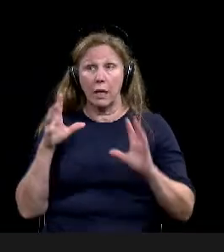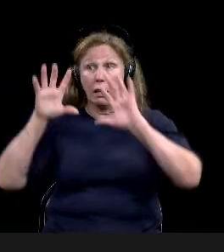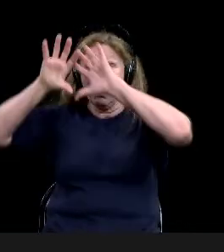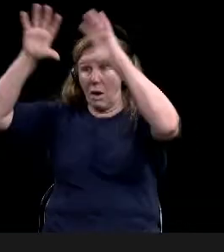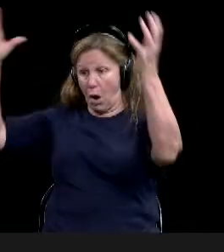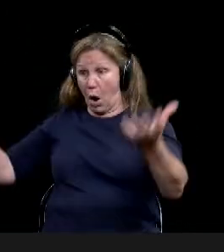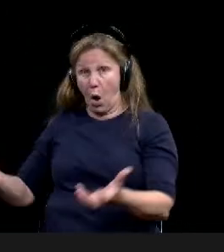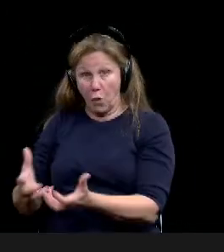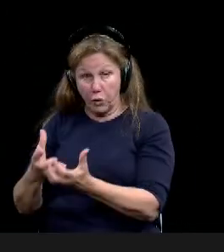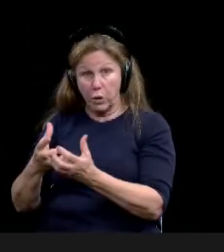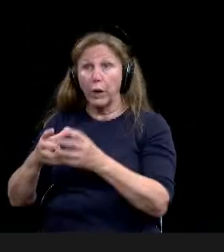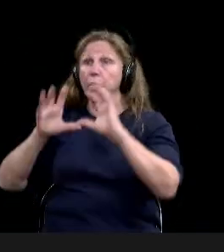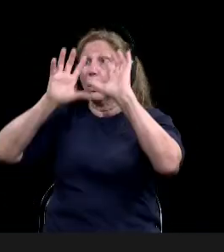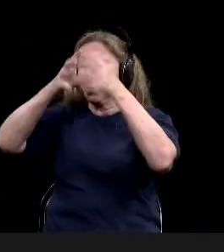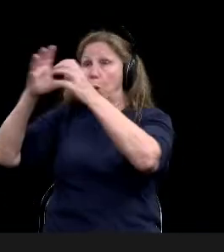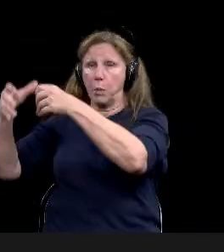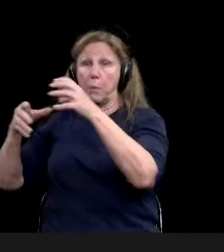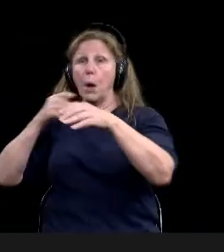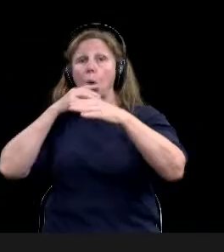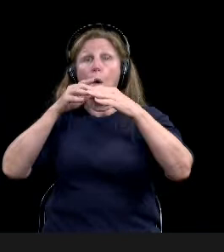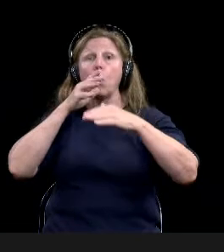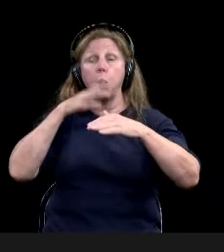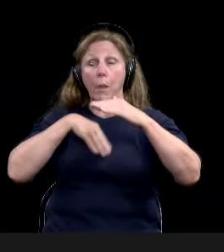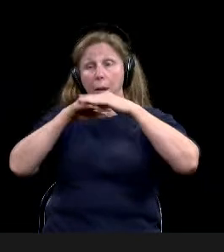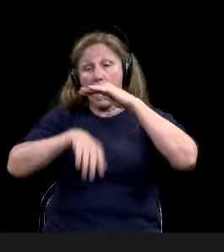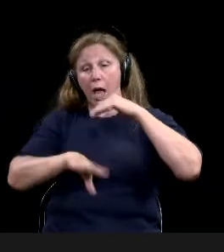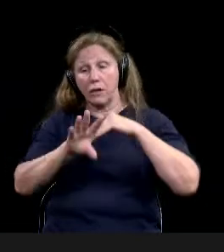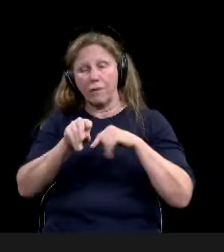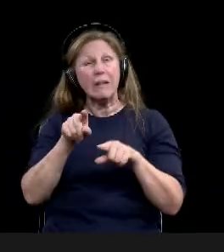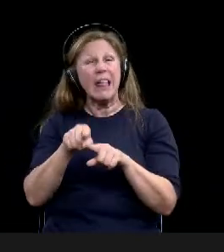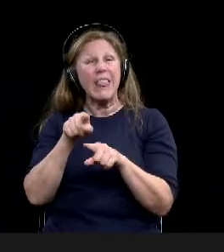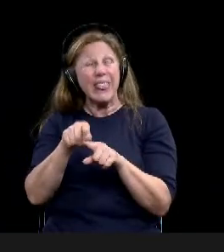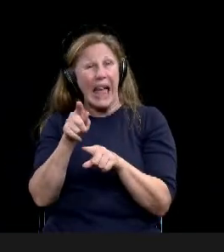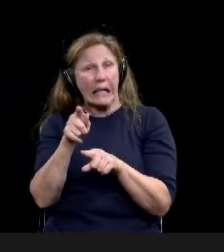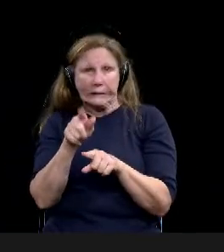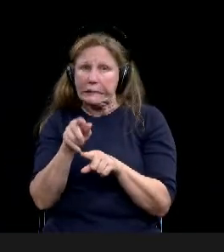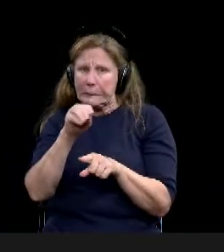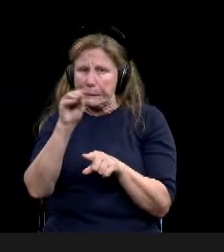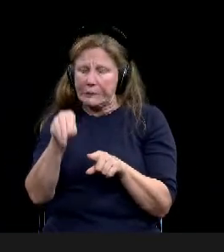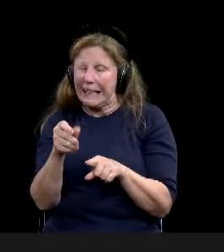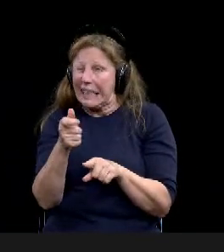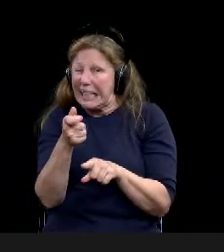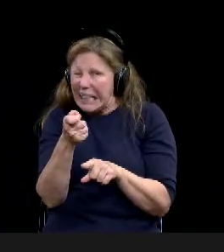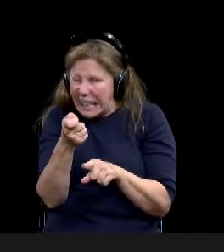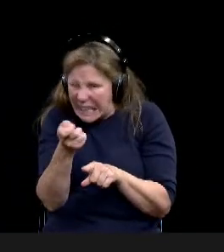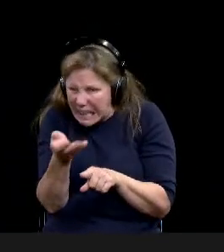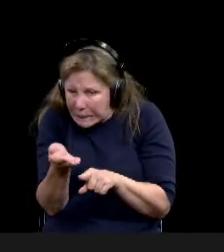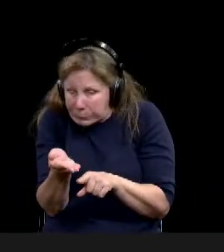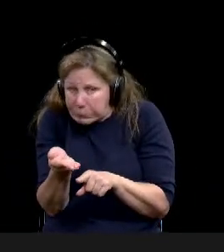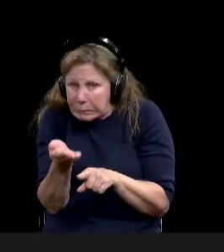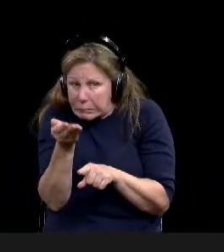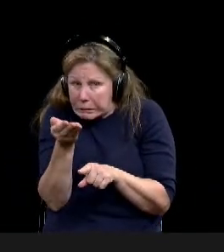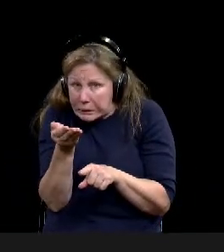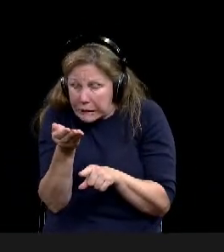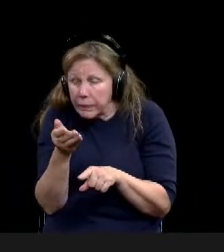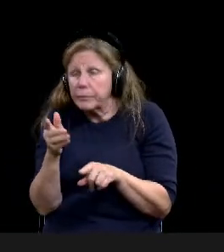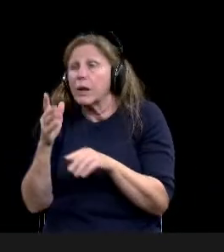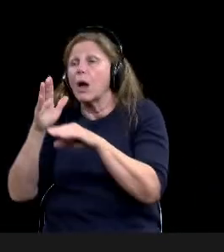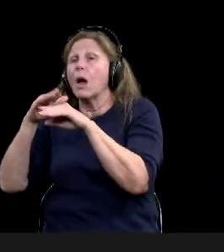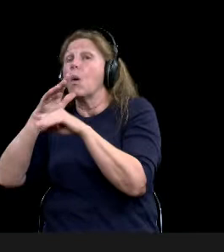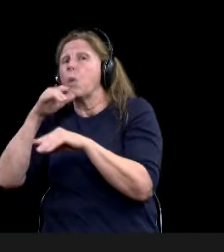than those who are over 50 years old. For those over 50 years old who are vaccinated with Johnson & Johnson, there's less than a